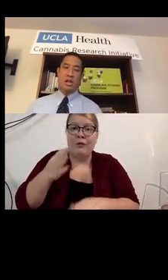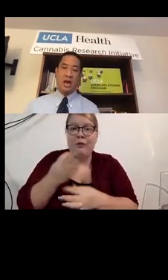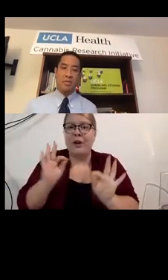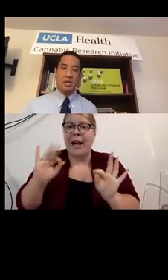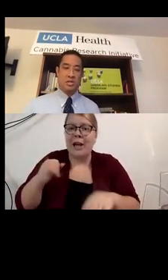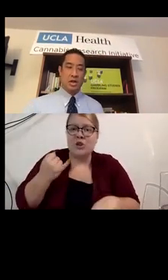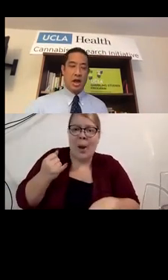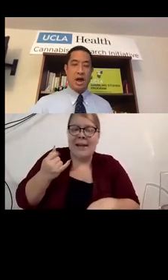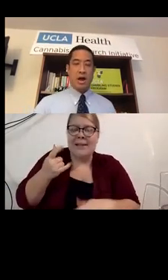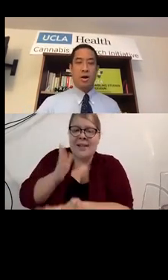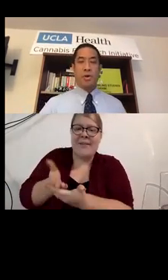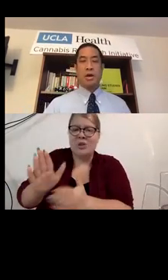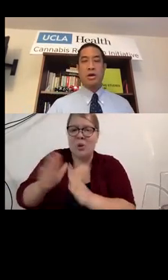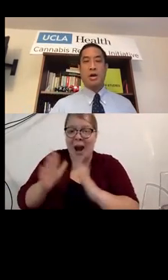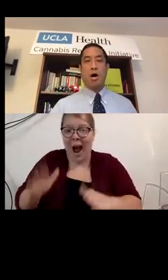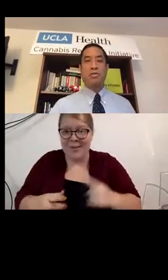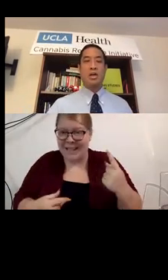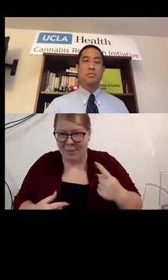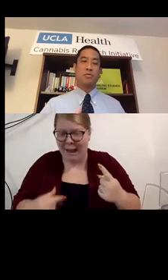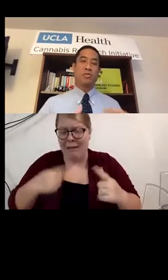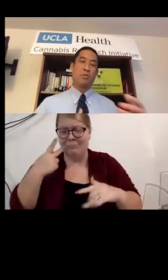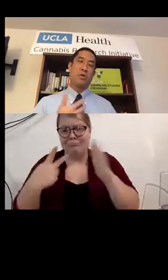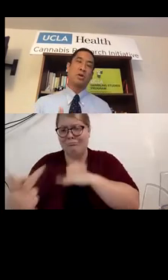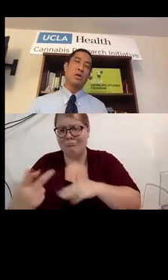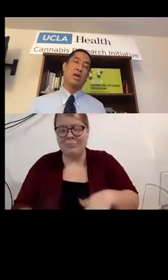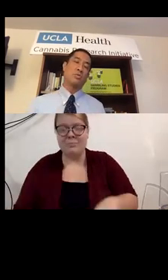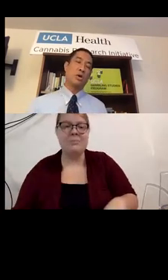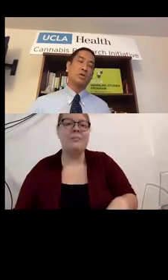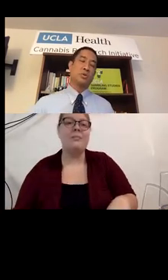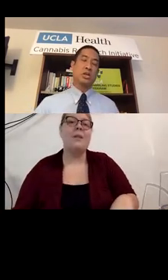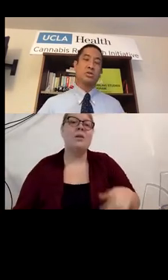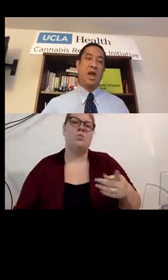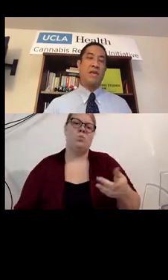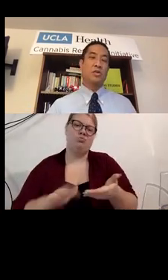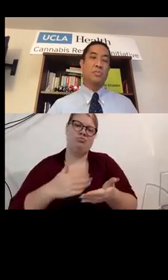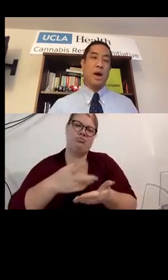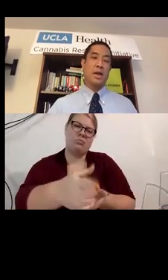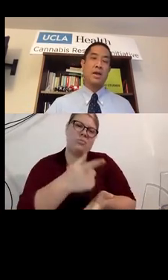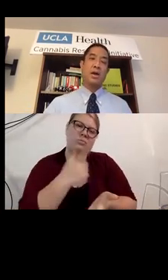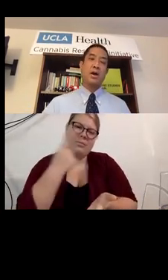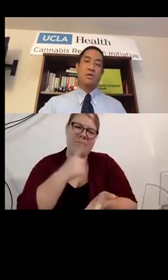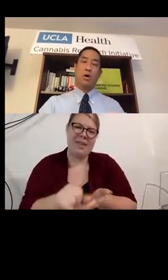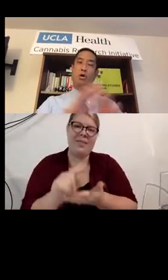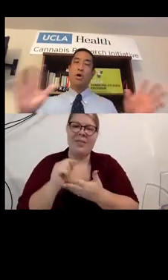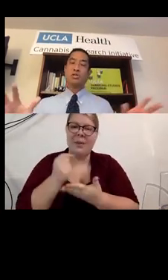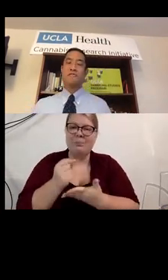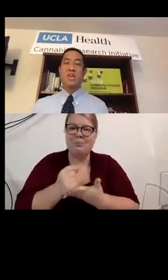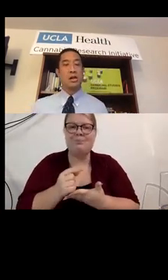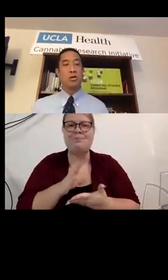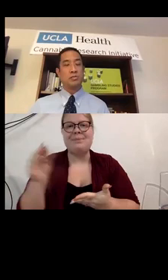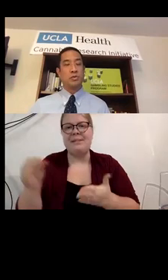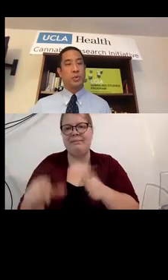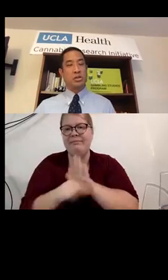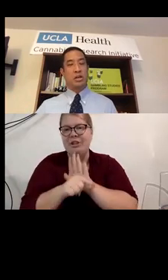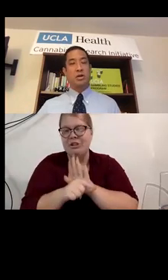study cannabis. We look at all things, both therapeutically as well as potentially adverse by it. We have a whole host of